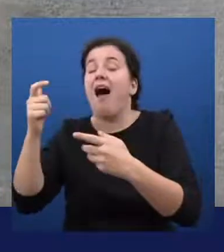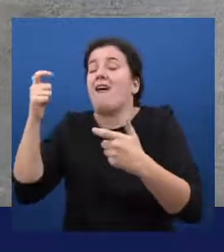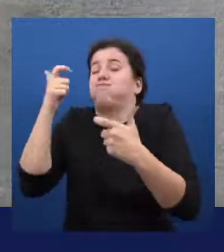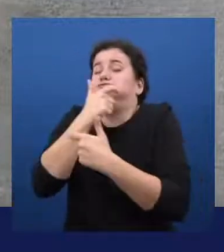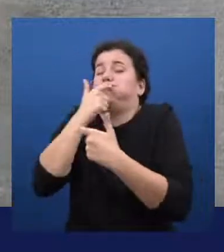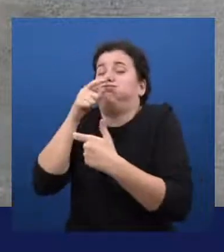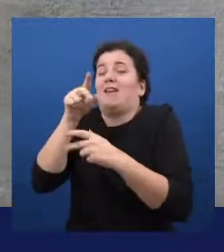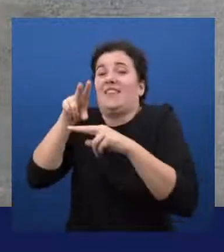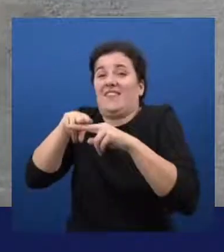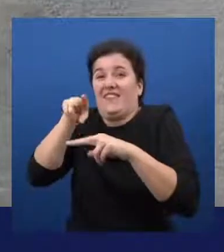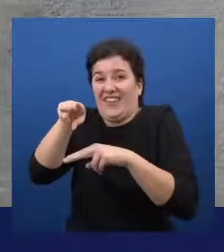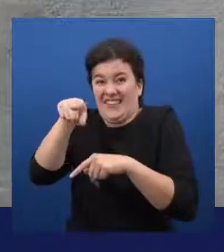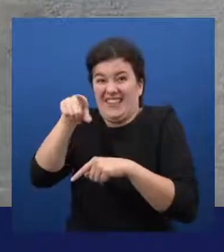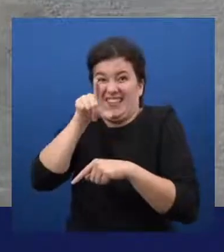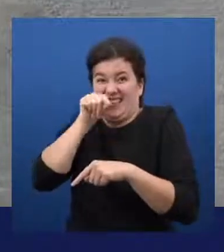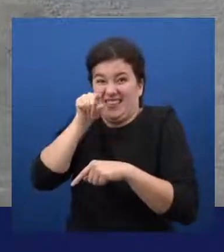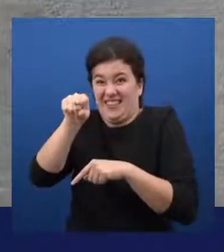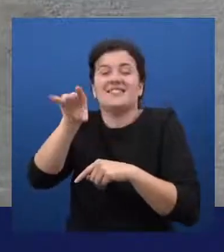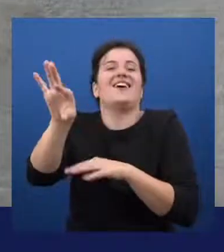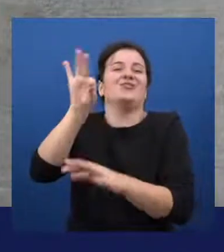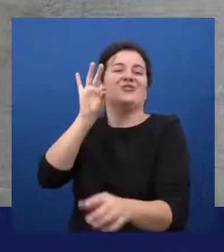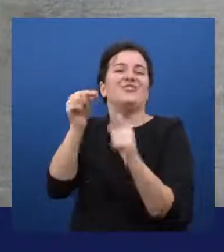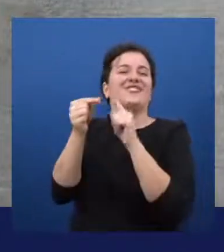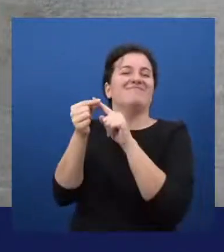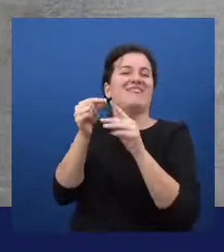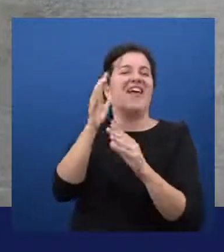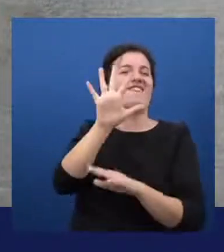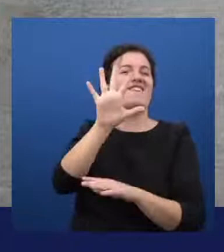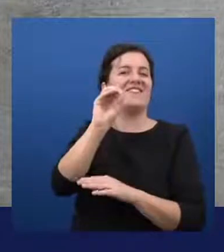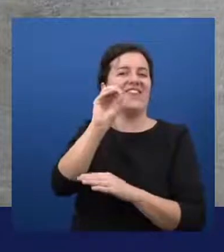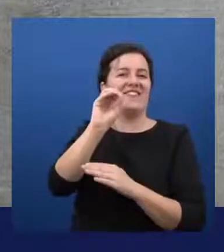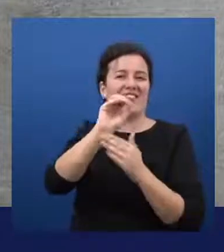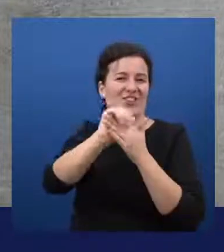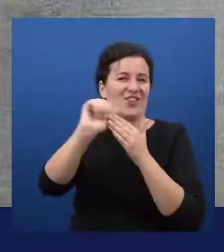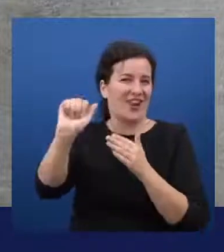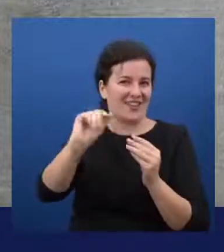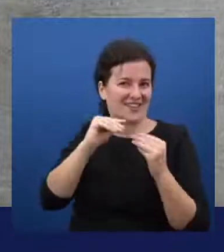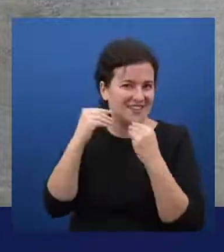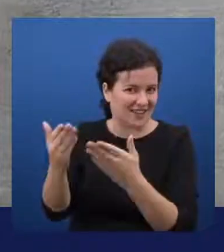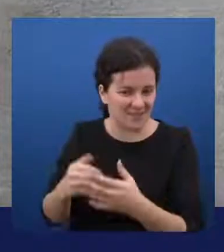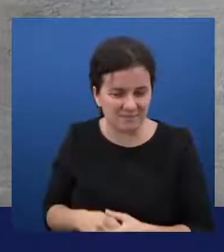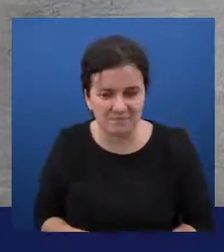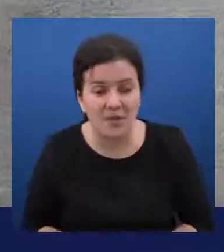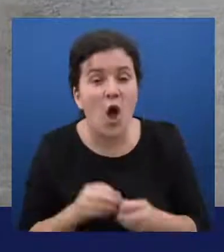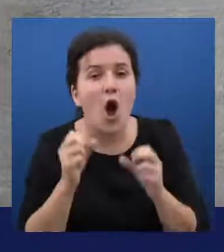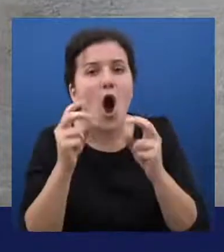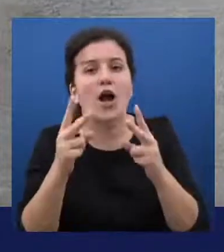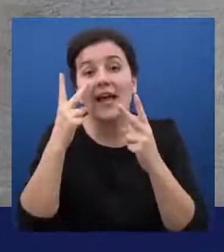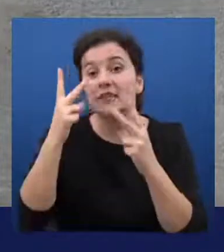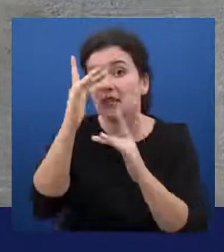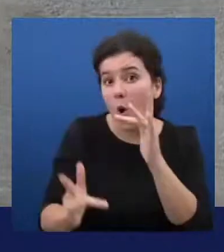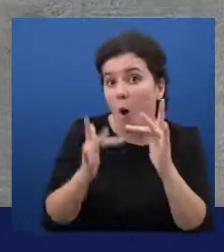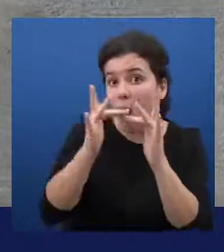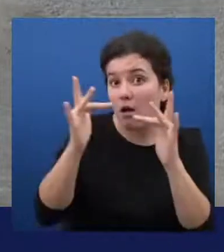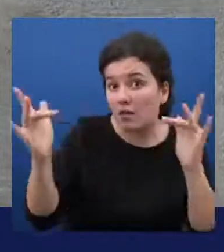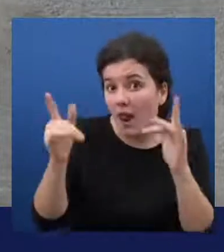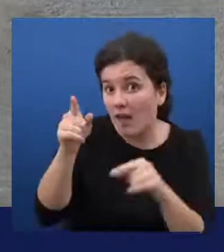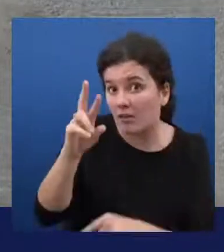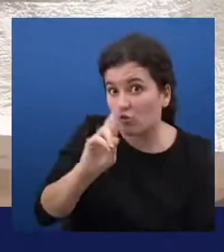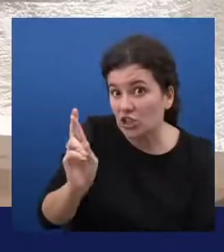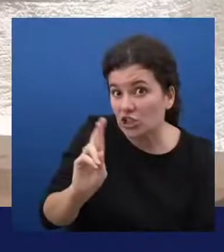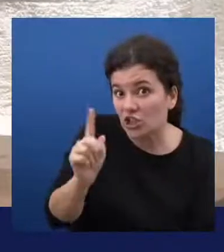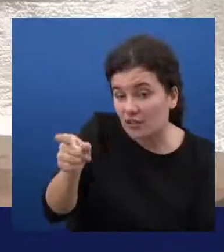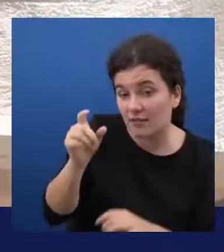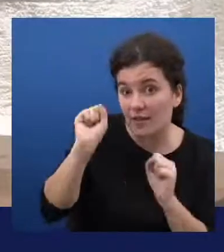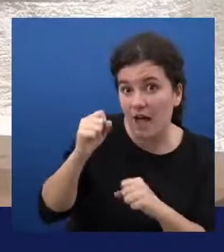Remember to include the C# corner and the Global AI Community hashtag in there because we're giving away free stuff. $50